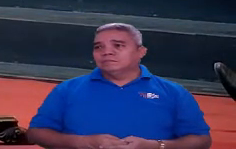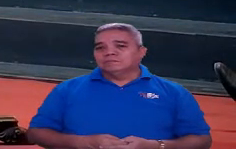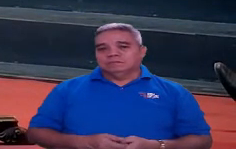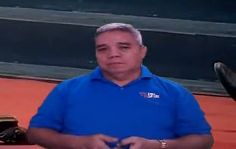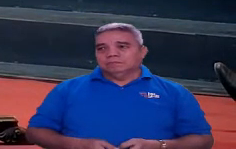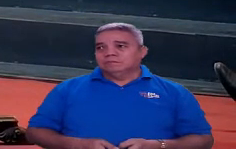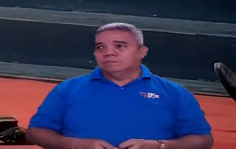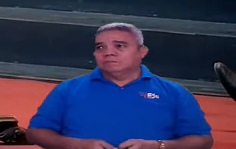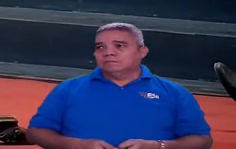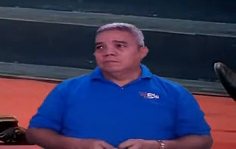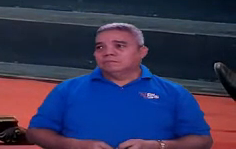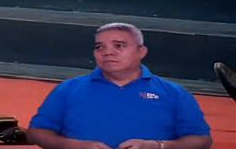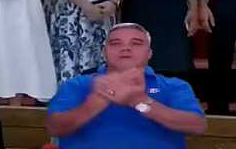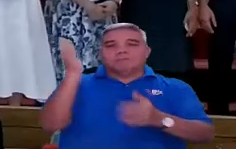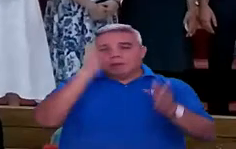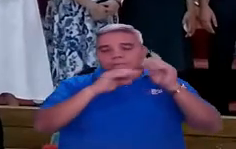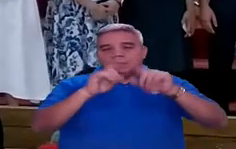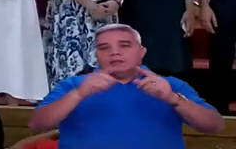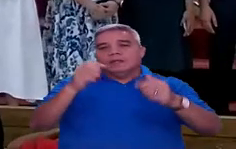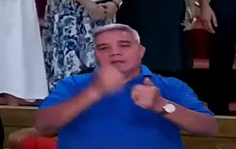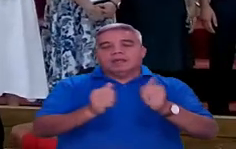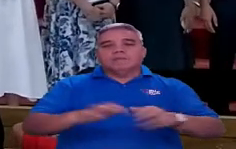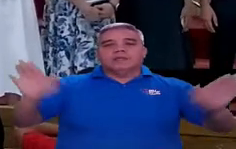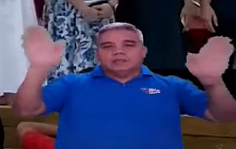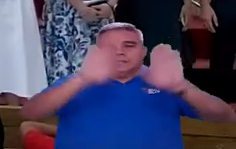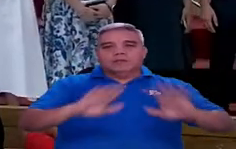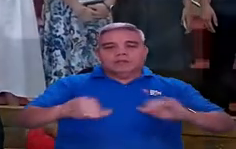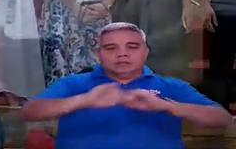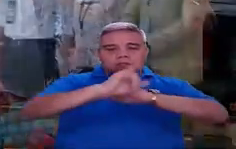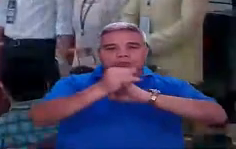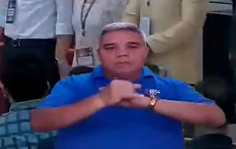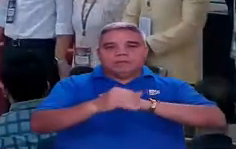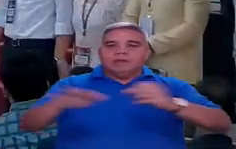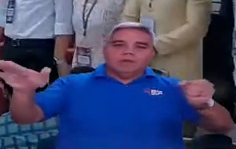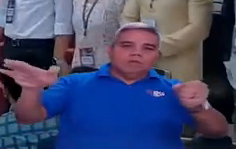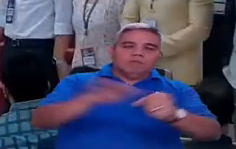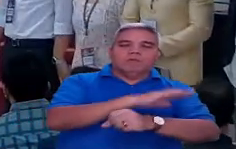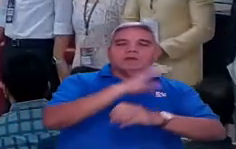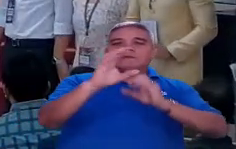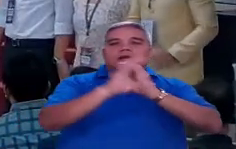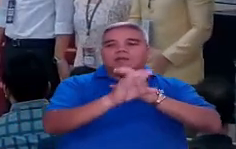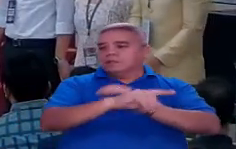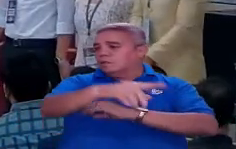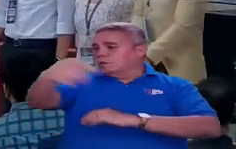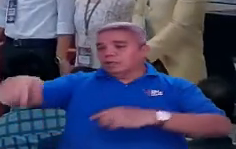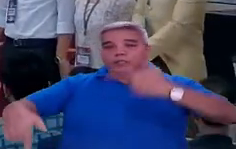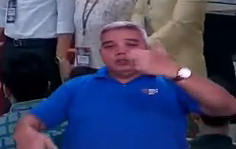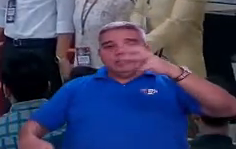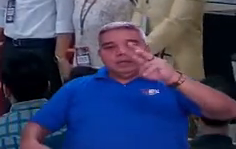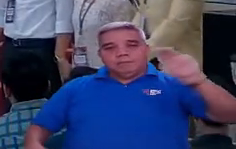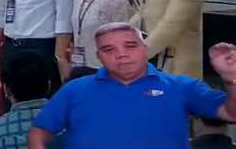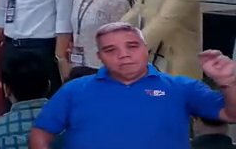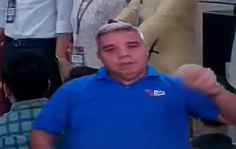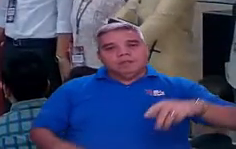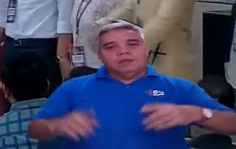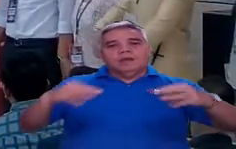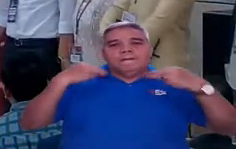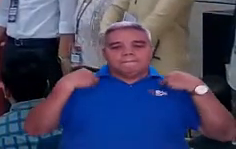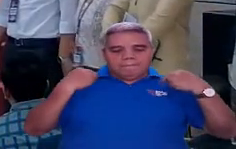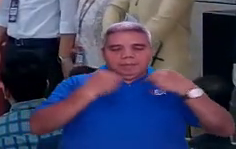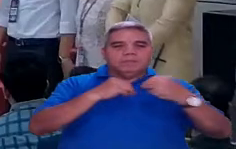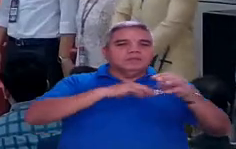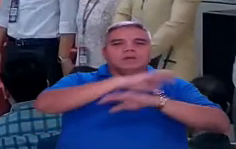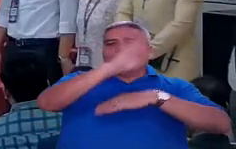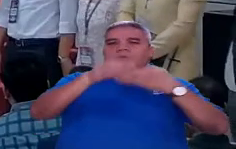front. So you will have an opportunity. Every Sunday, our gym is always full of cars. Our members' cars